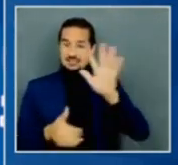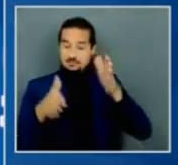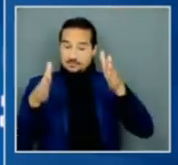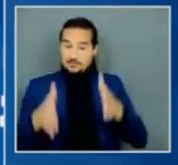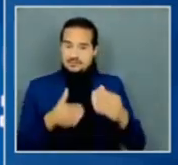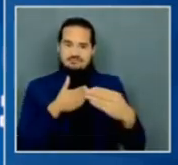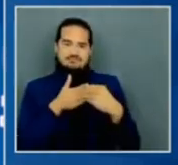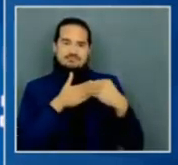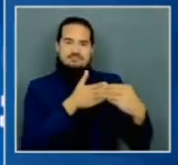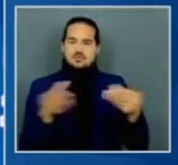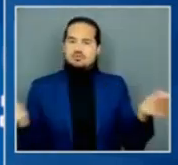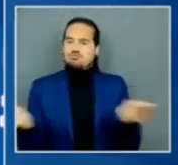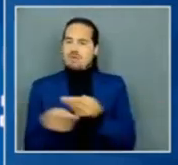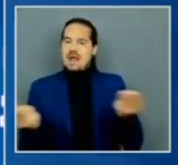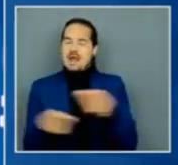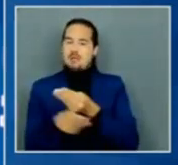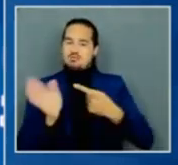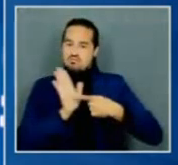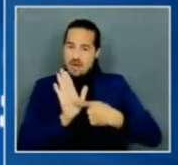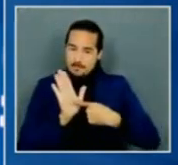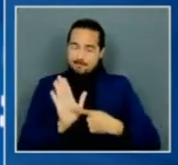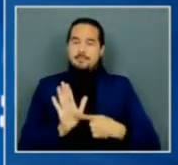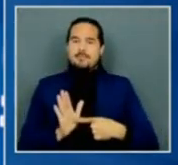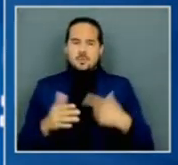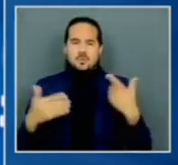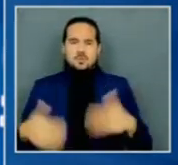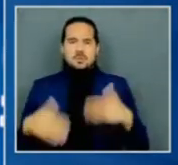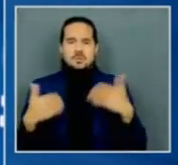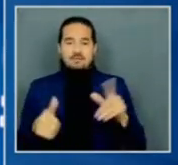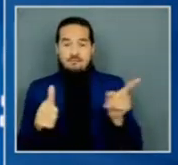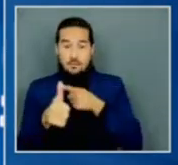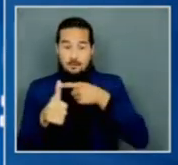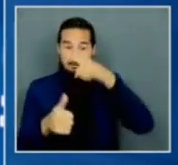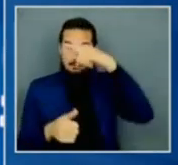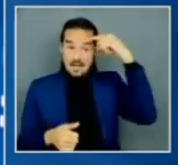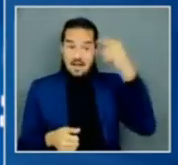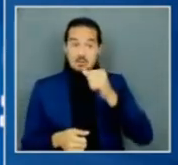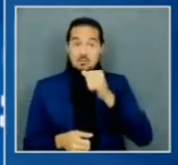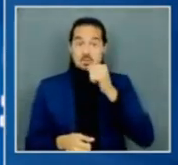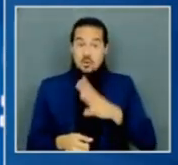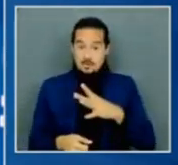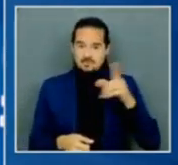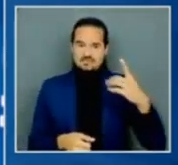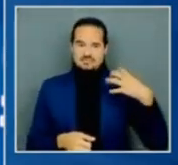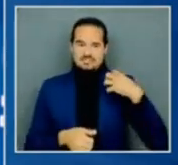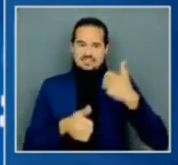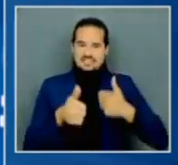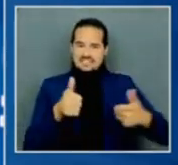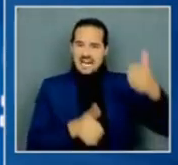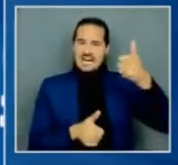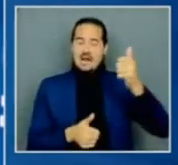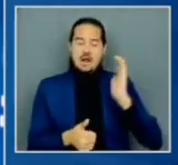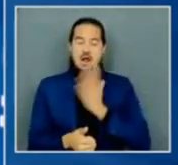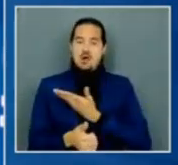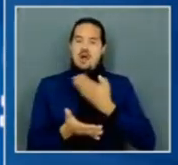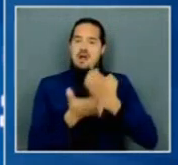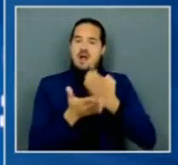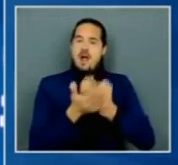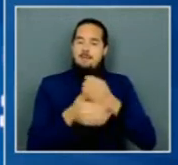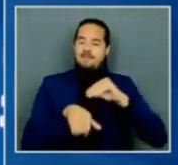the United States Trade Representative, as our lead United States Trade Representative. The first Black woman to chair the President's Council on